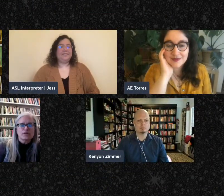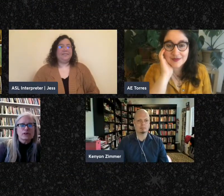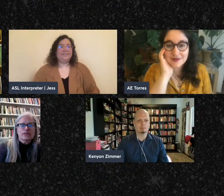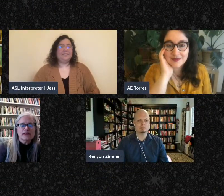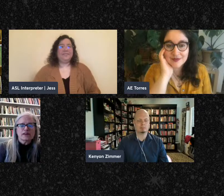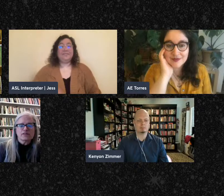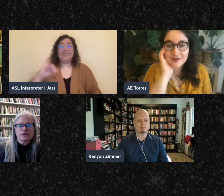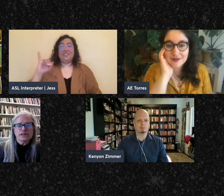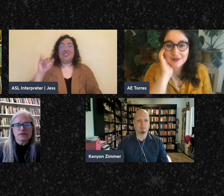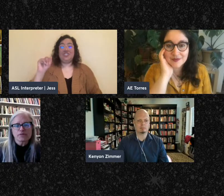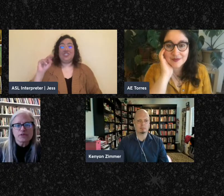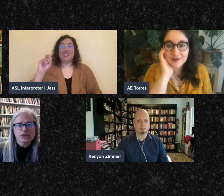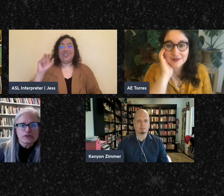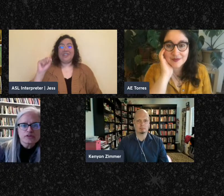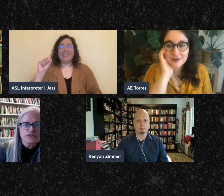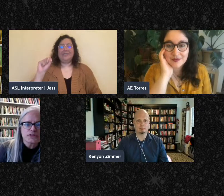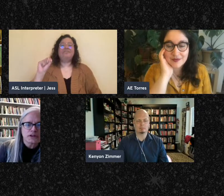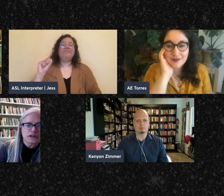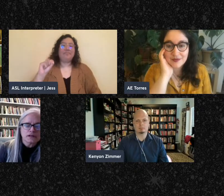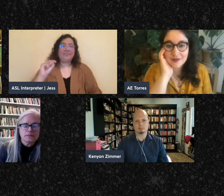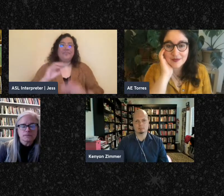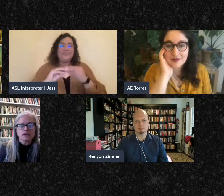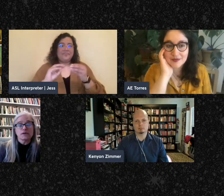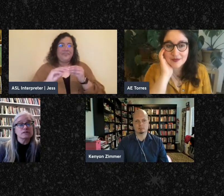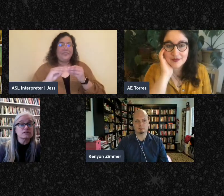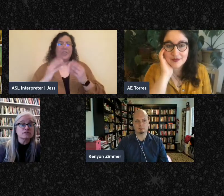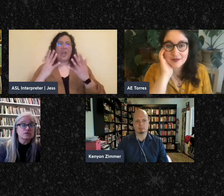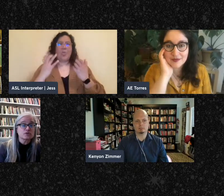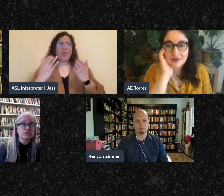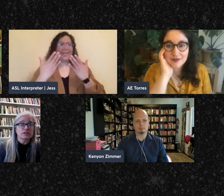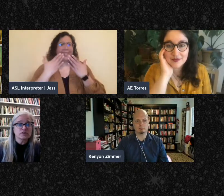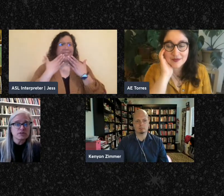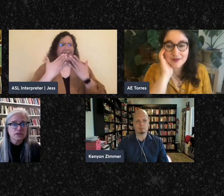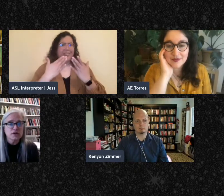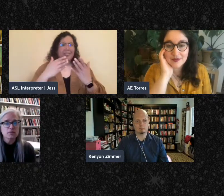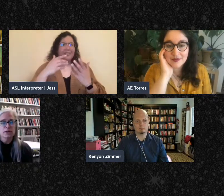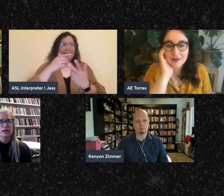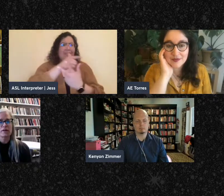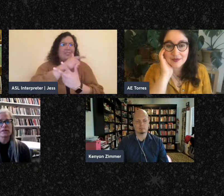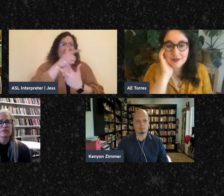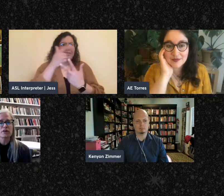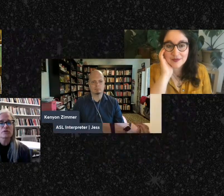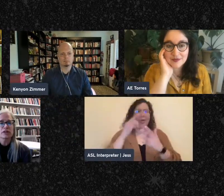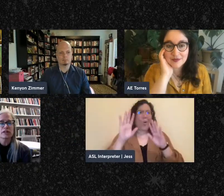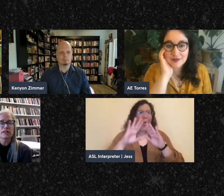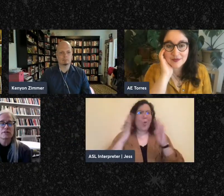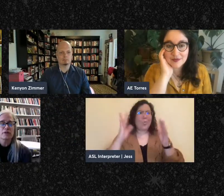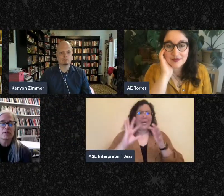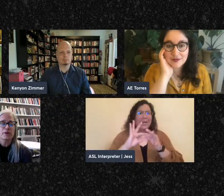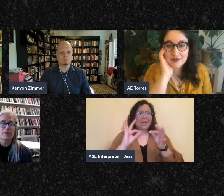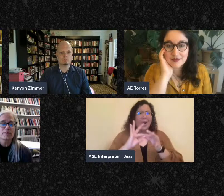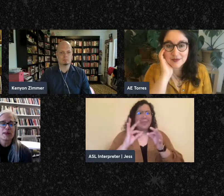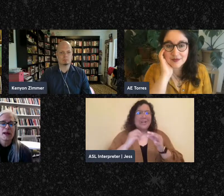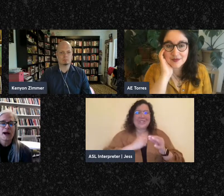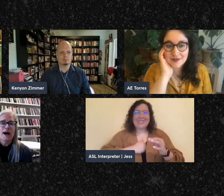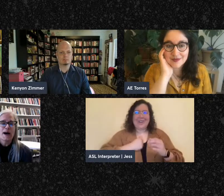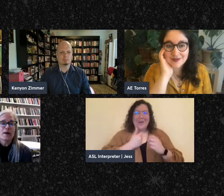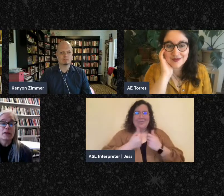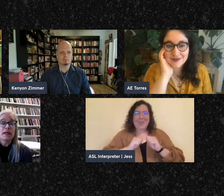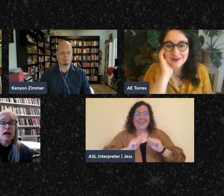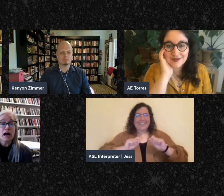Well, want to thank everybody for those, just truly interesting opening comments. Sorry, I'm trying to get in the frame here.